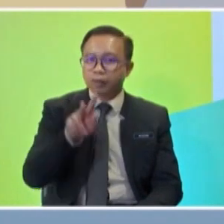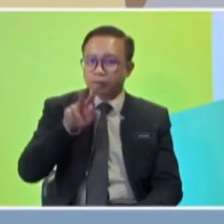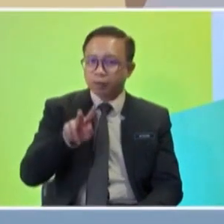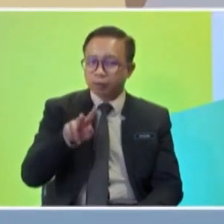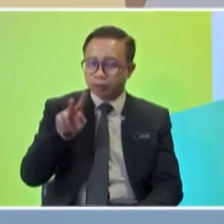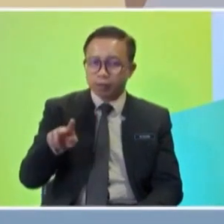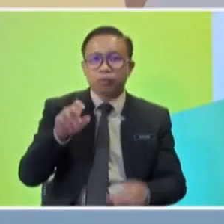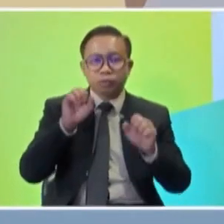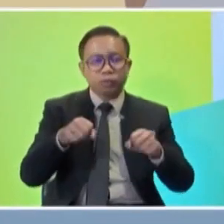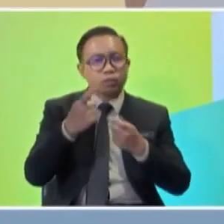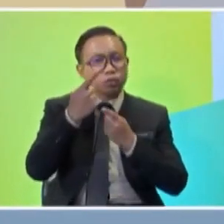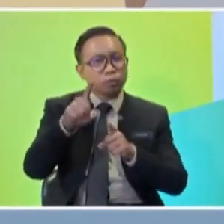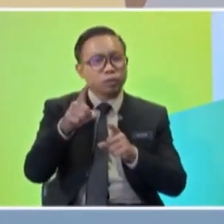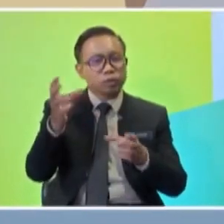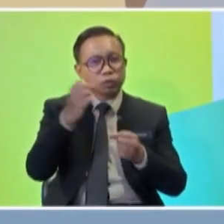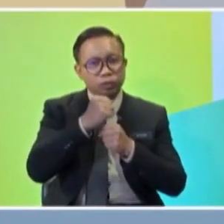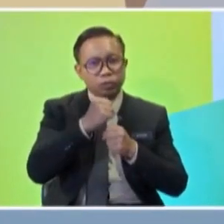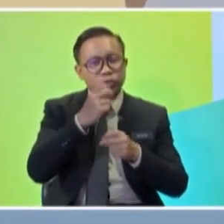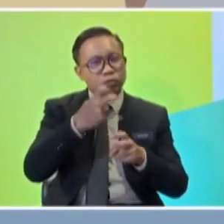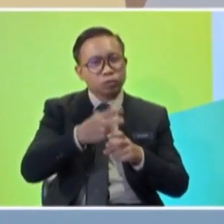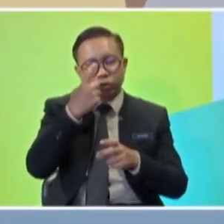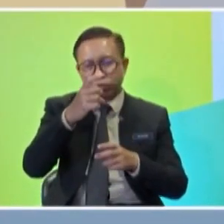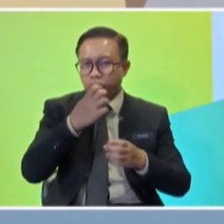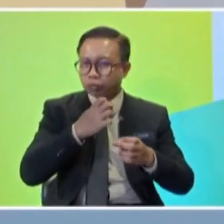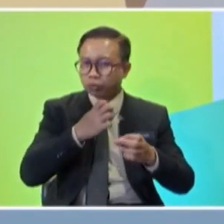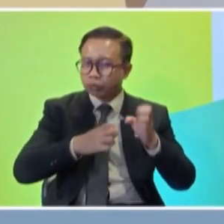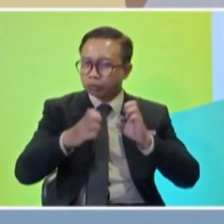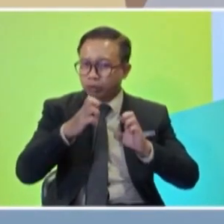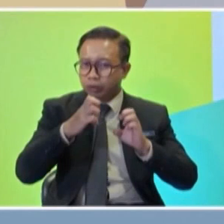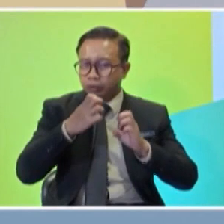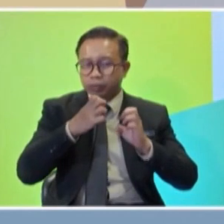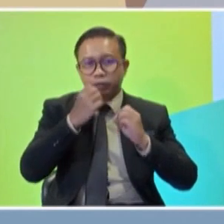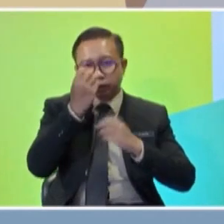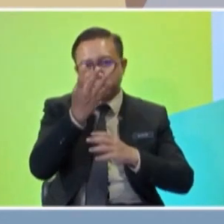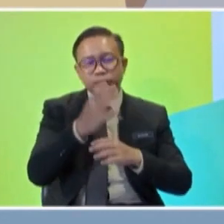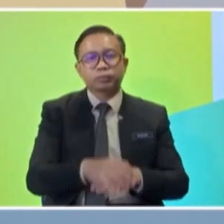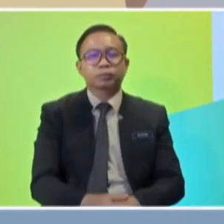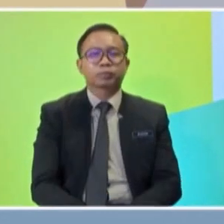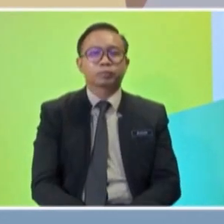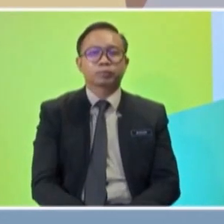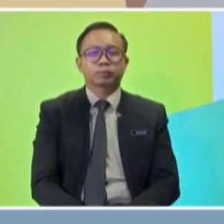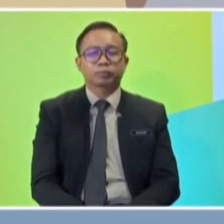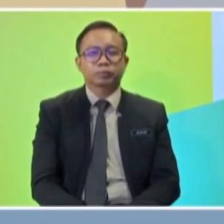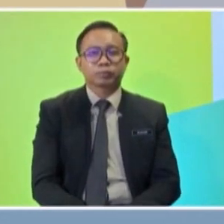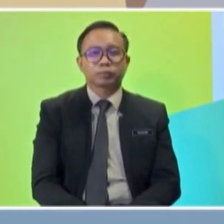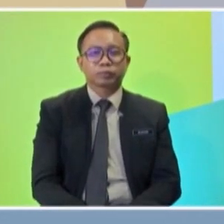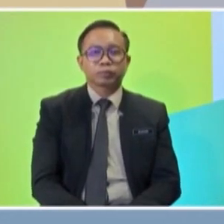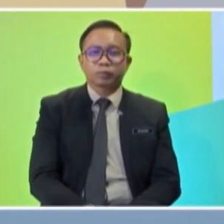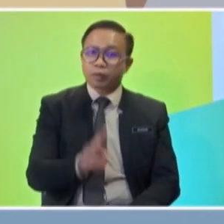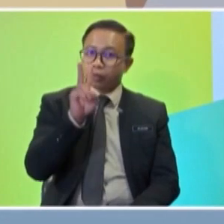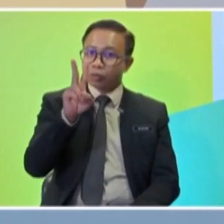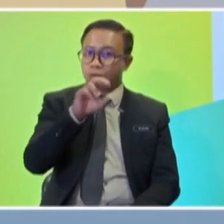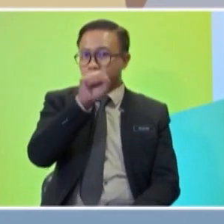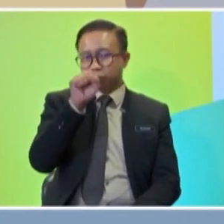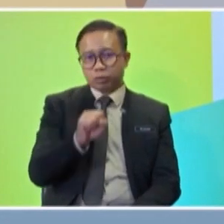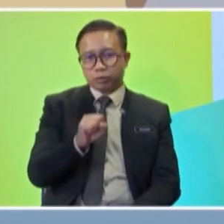get the correct answer, but very difficult for them to explain. But they managed to explain. Yeah, these are great students. Yeah, okay. How about the second question? Who